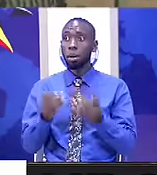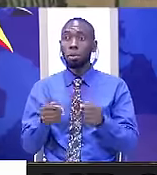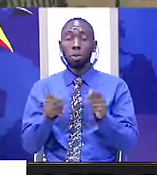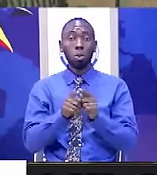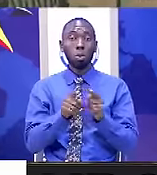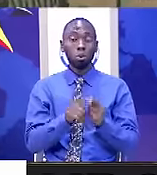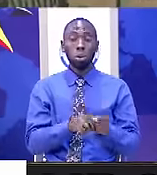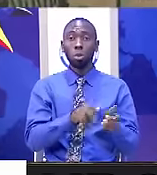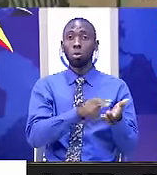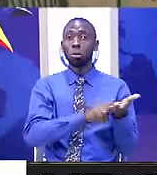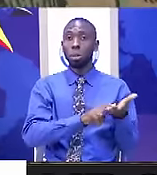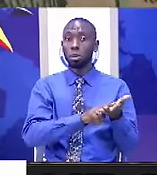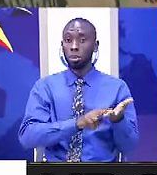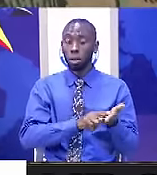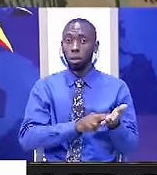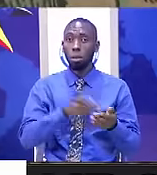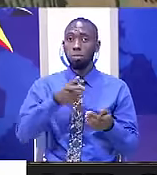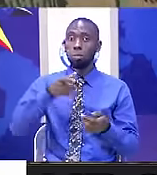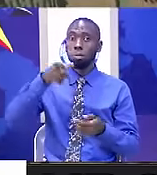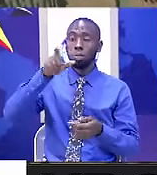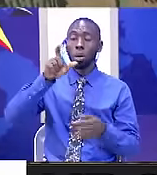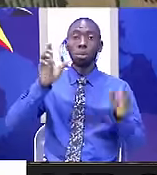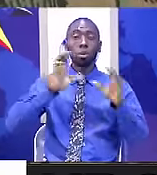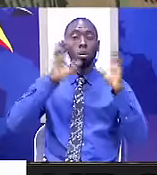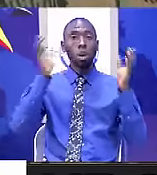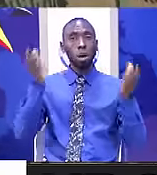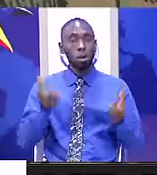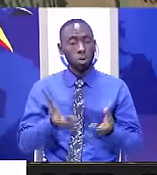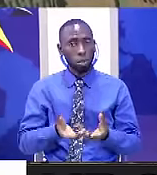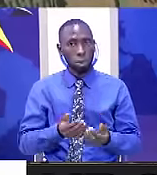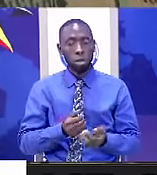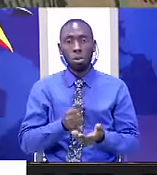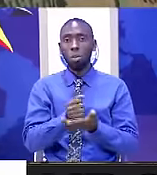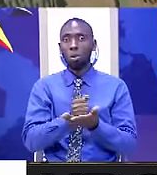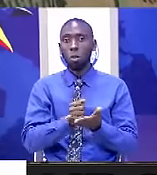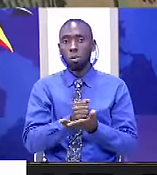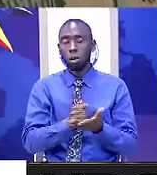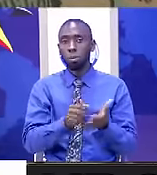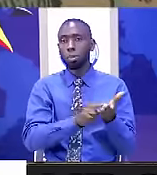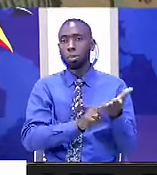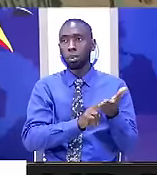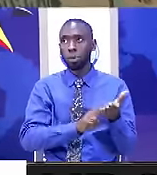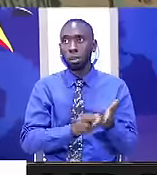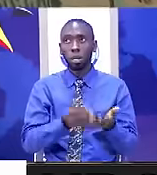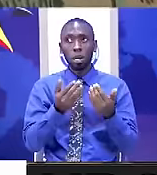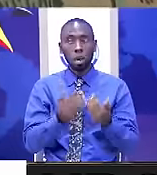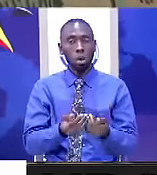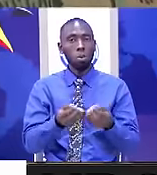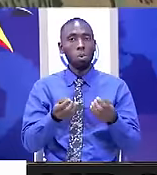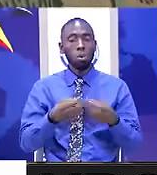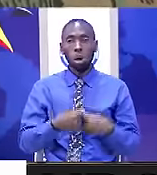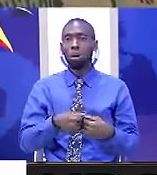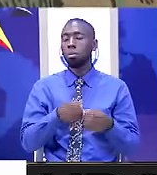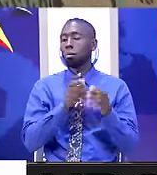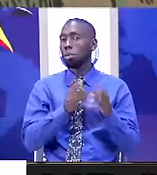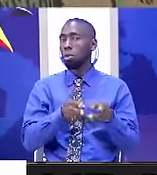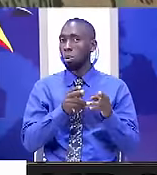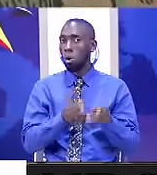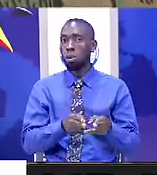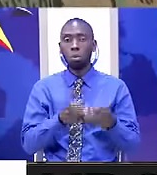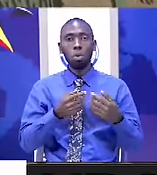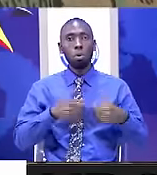the consumption also is increasing, the world, the coffee consumption. So it's giving us much hope. And as